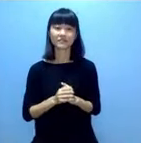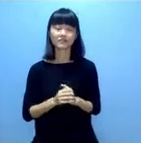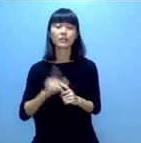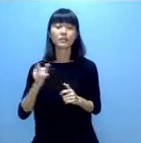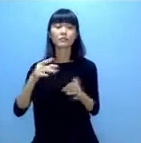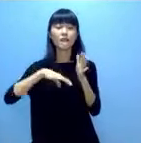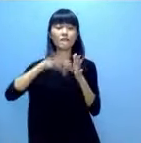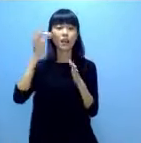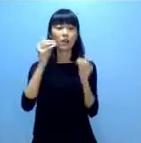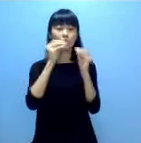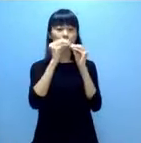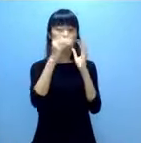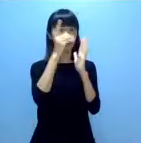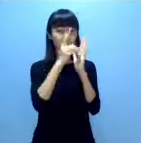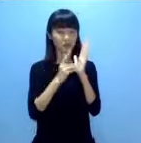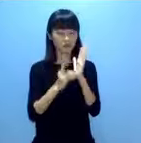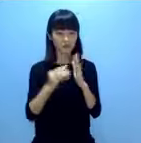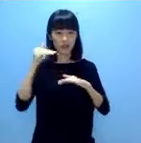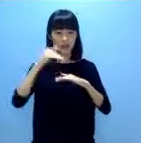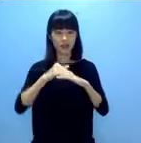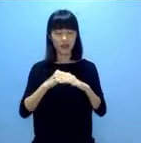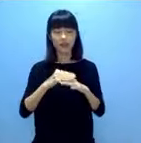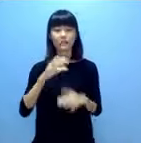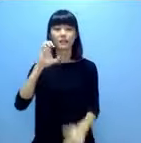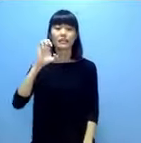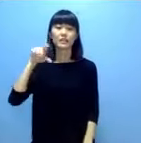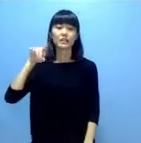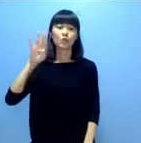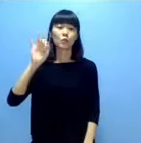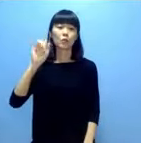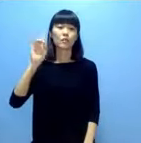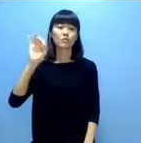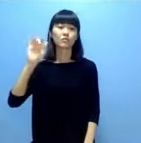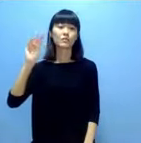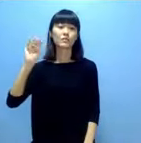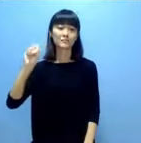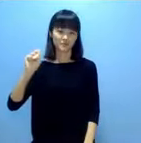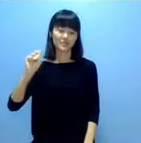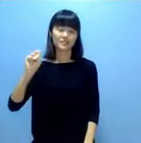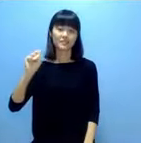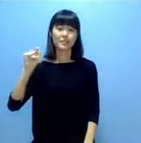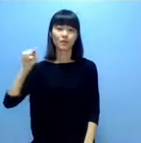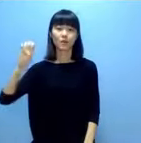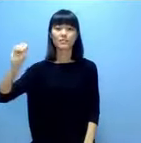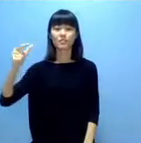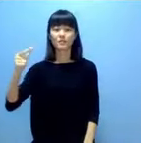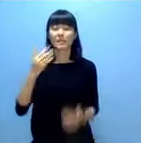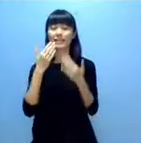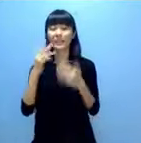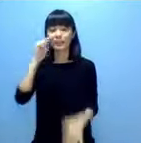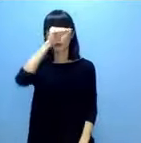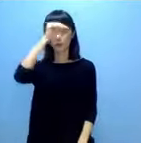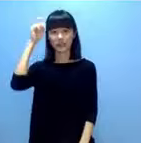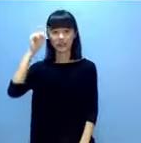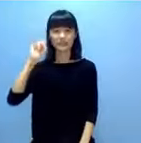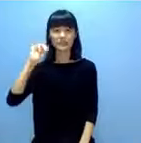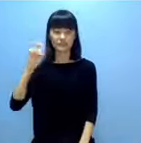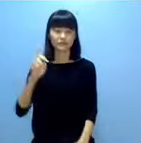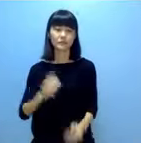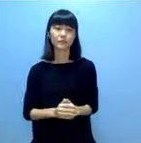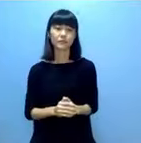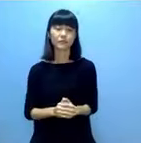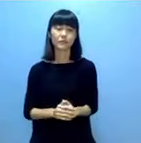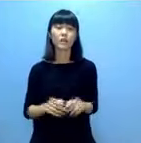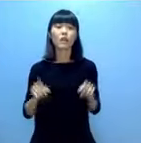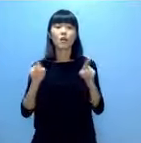more about them at equaldreams.sg. So thank you very much, Nyx, for doing that for us. I also want to let you know that the Good People Show is